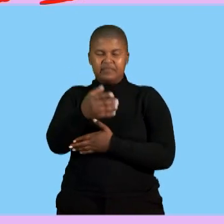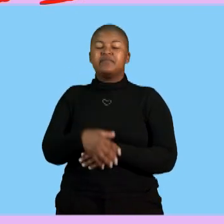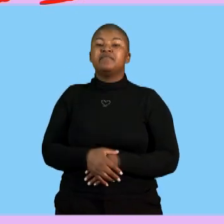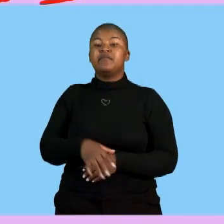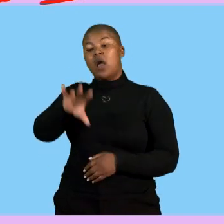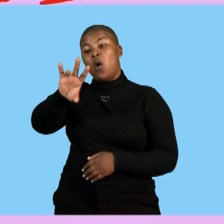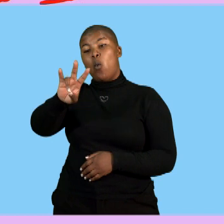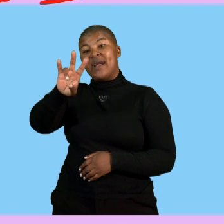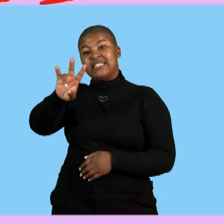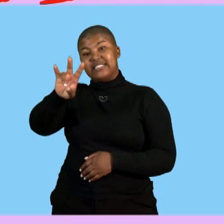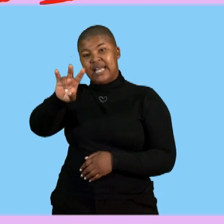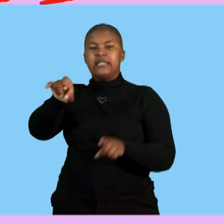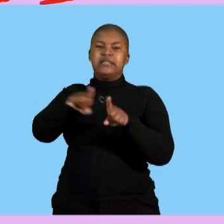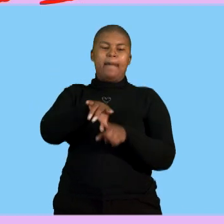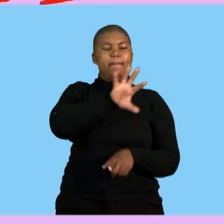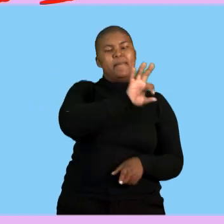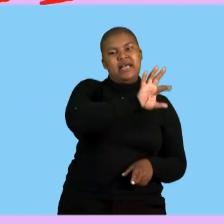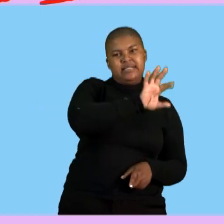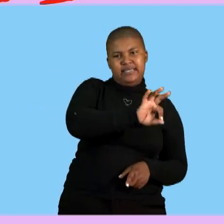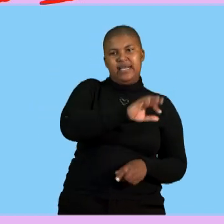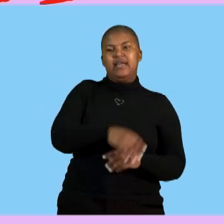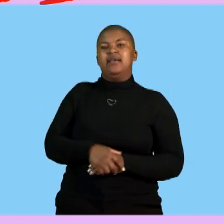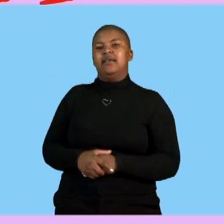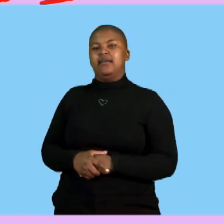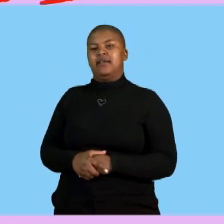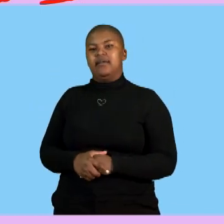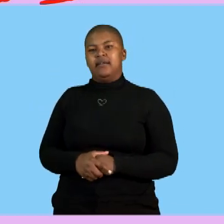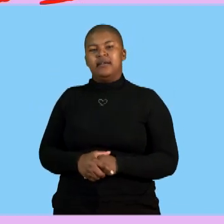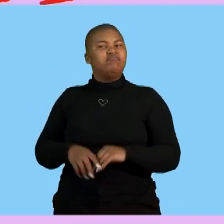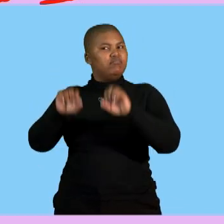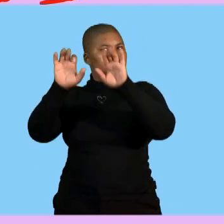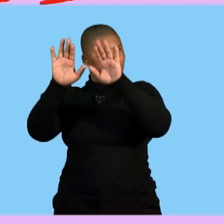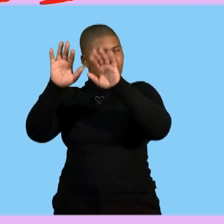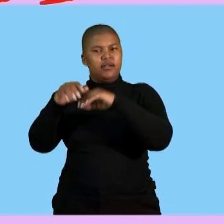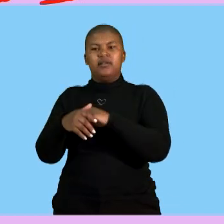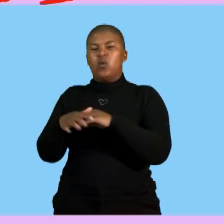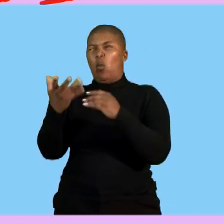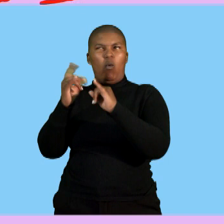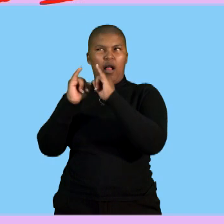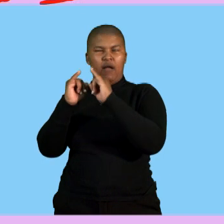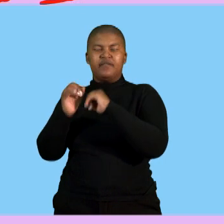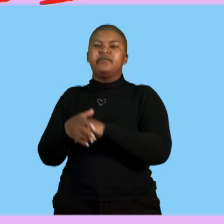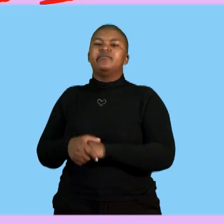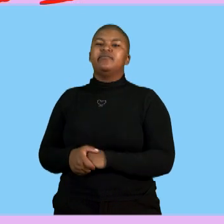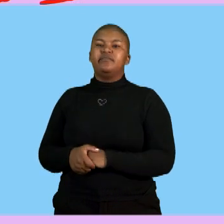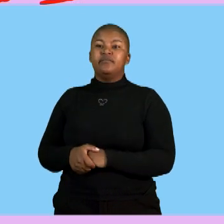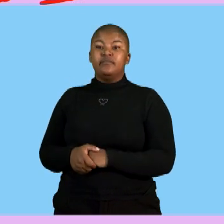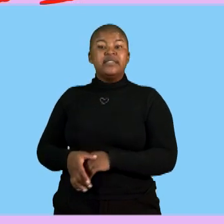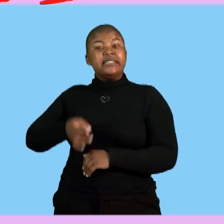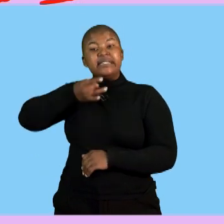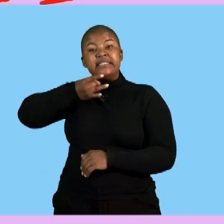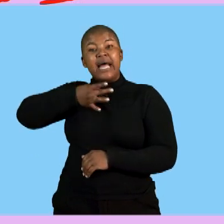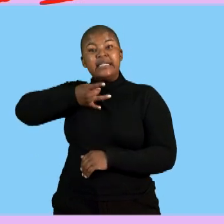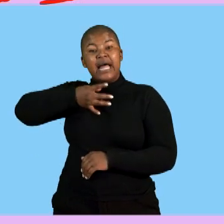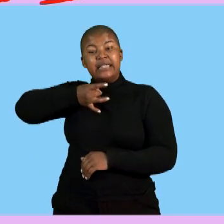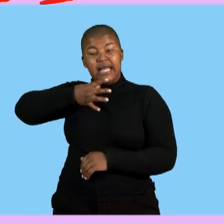17, Wednesday the same as Monday, there it's going to be, as I said, 10 or 11,